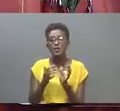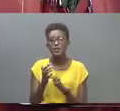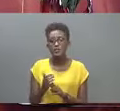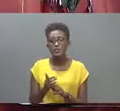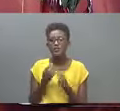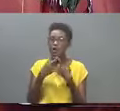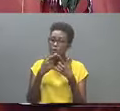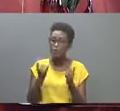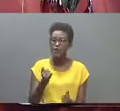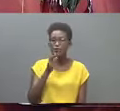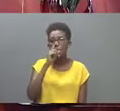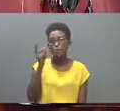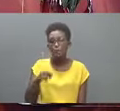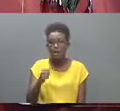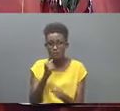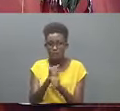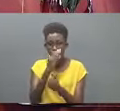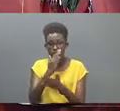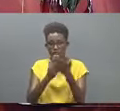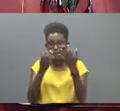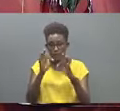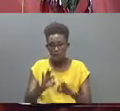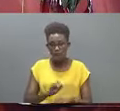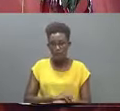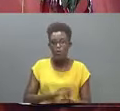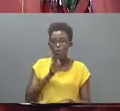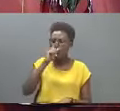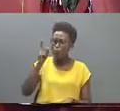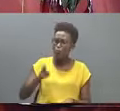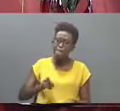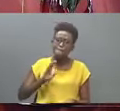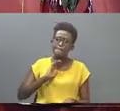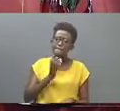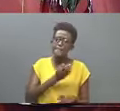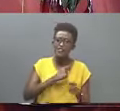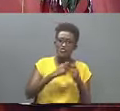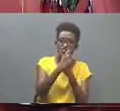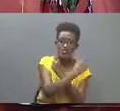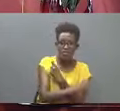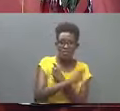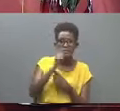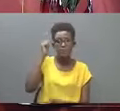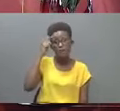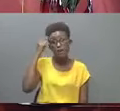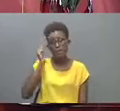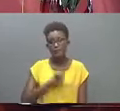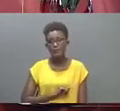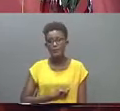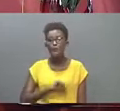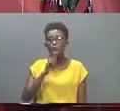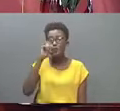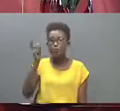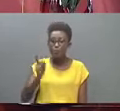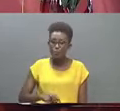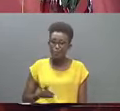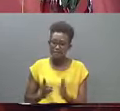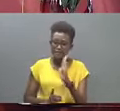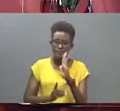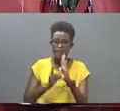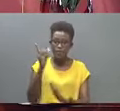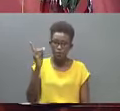we must do something. We must change our minds. We must also develop